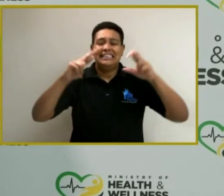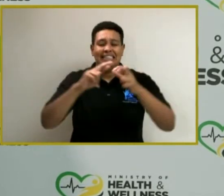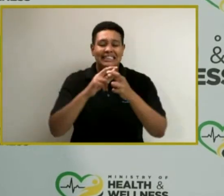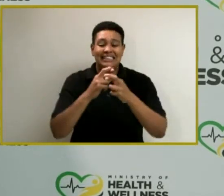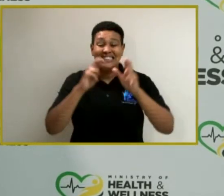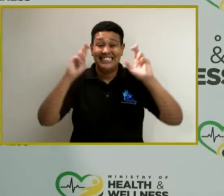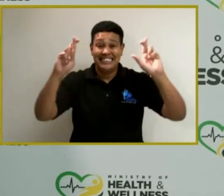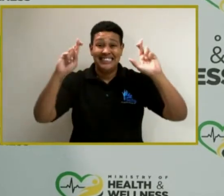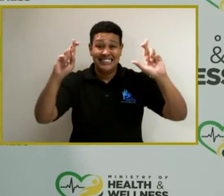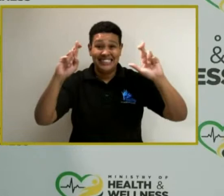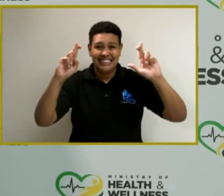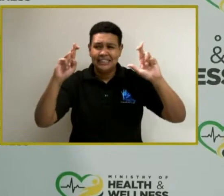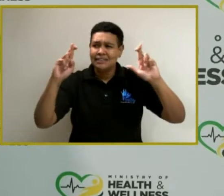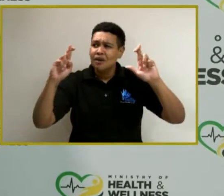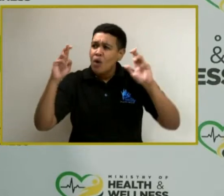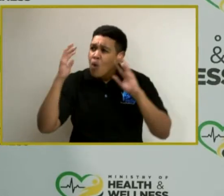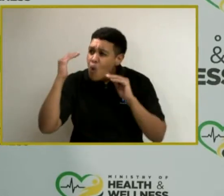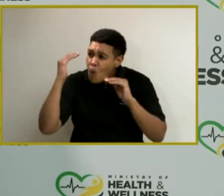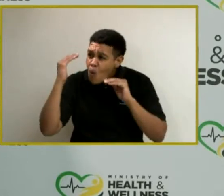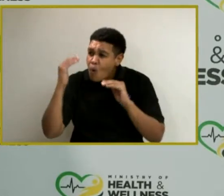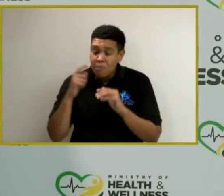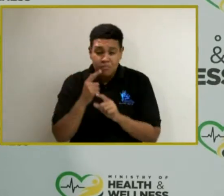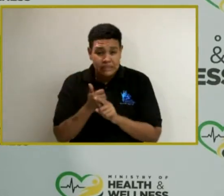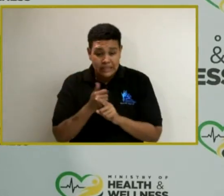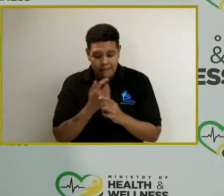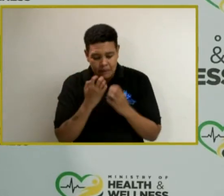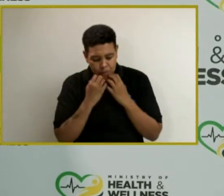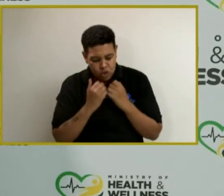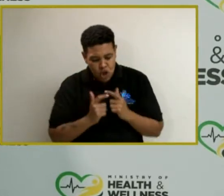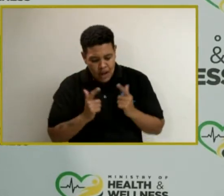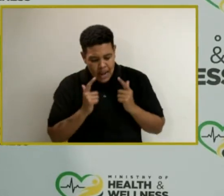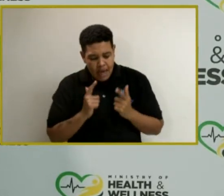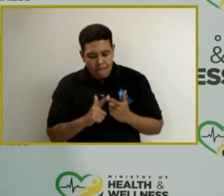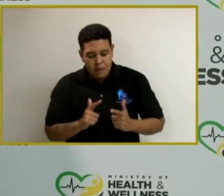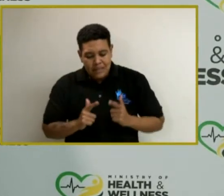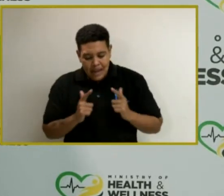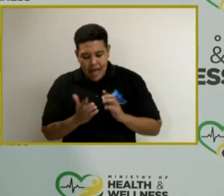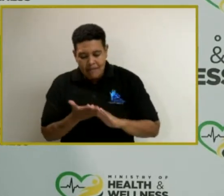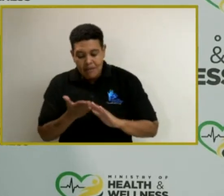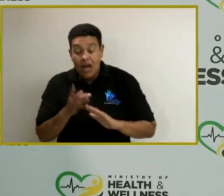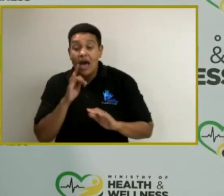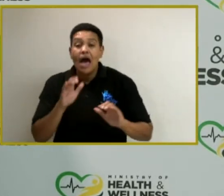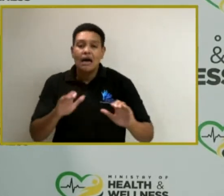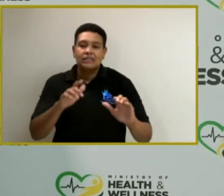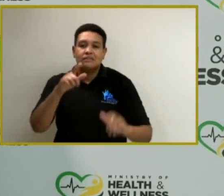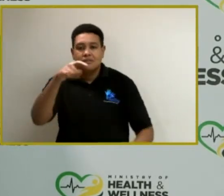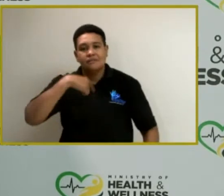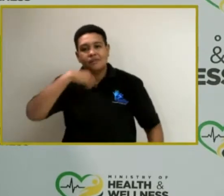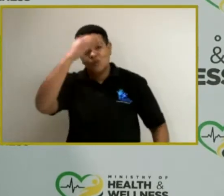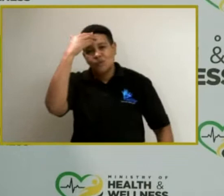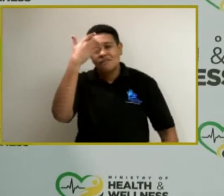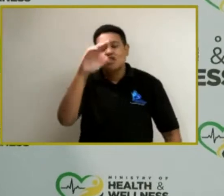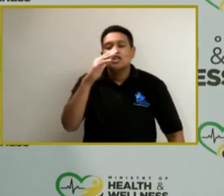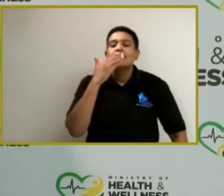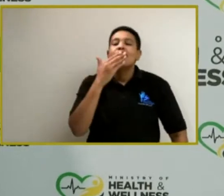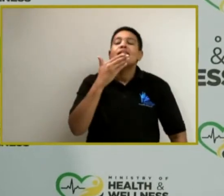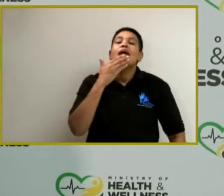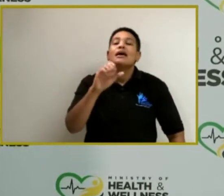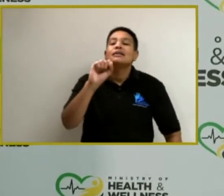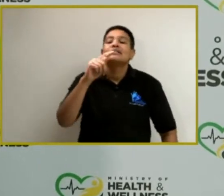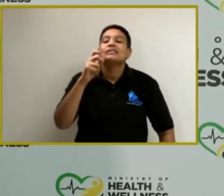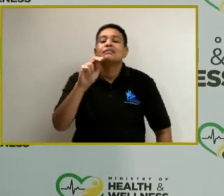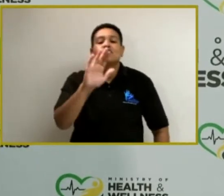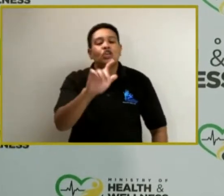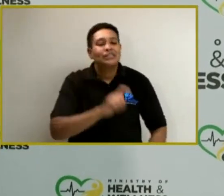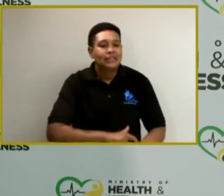let's work to ensure that we preserve life and livelihoods and activities as we know it. Thank you very much, and Stephen, your